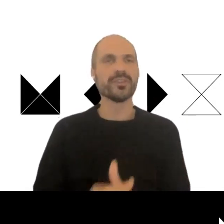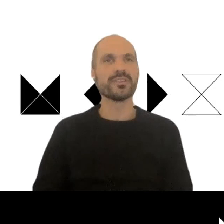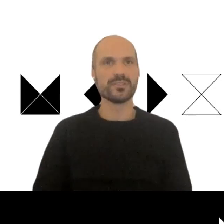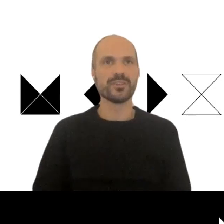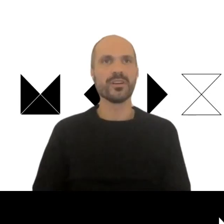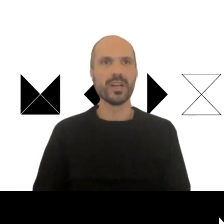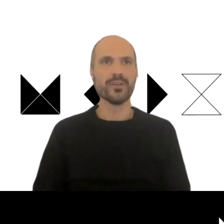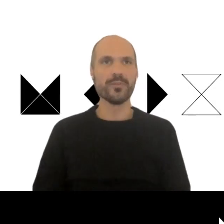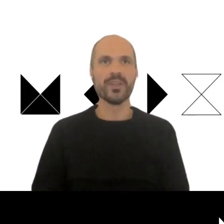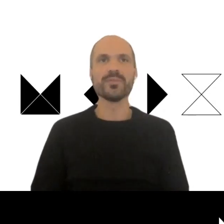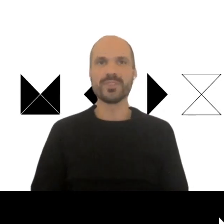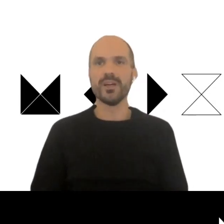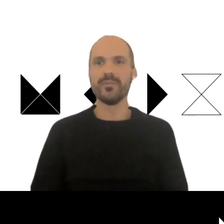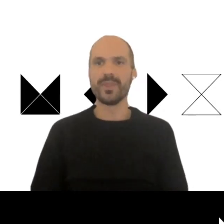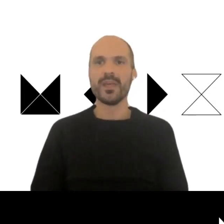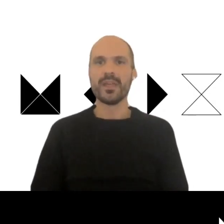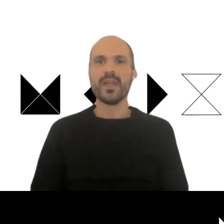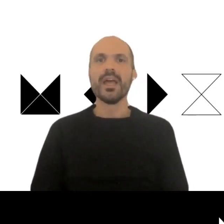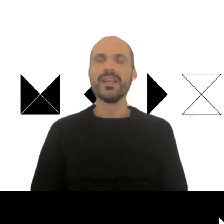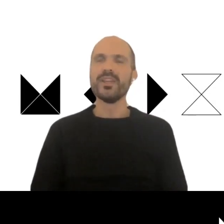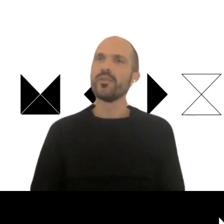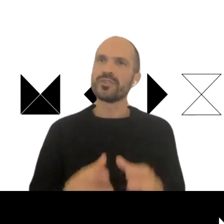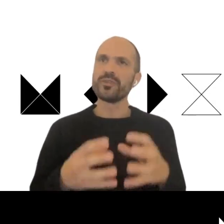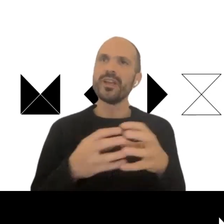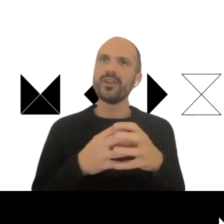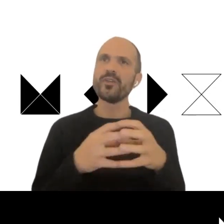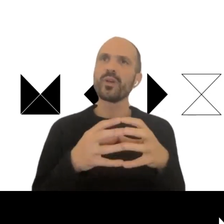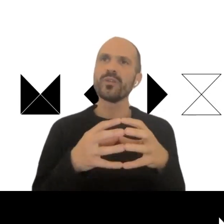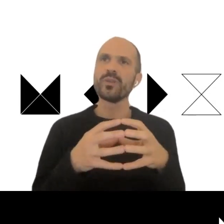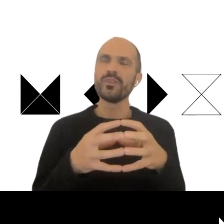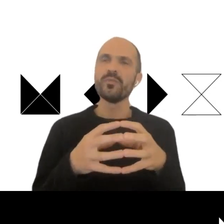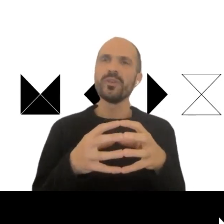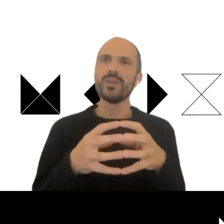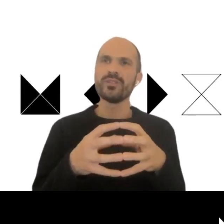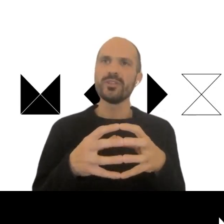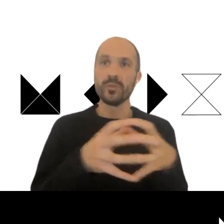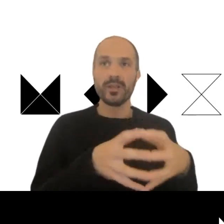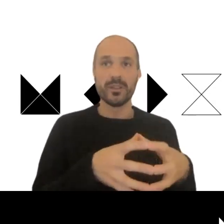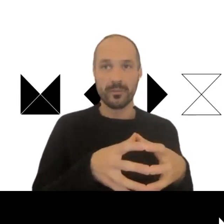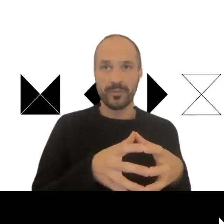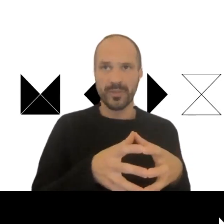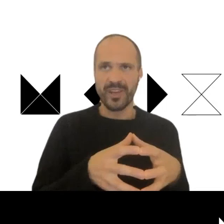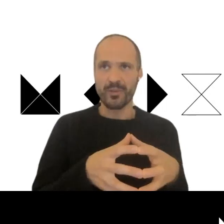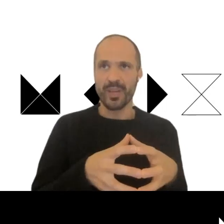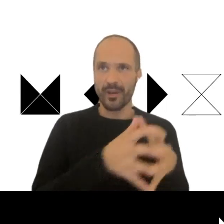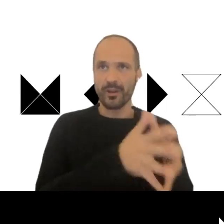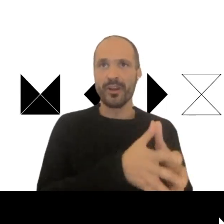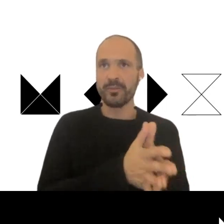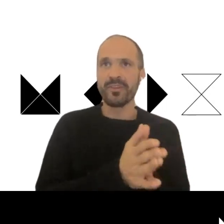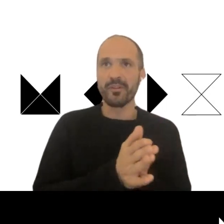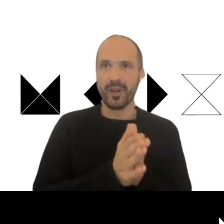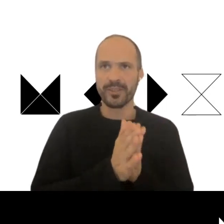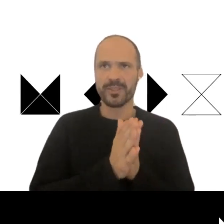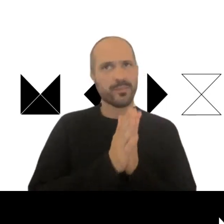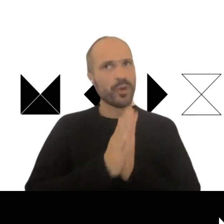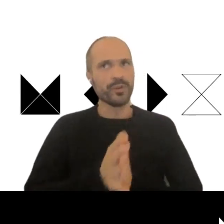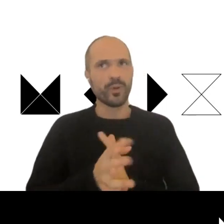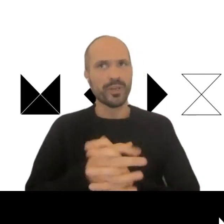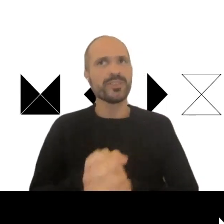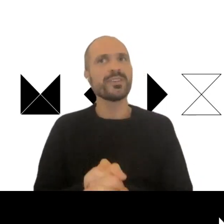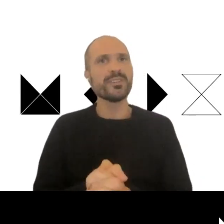rental units. These are condominiums. Yeah. And I know you worked with, you mentioned the fabricator, correct me if I'm wrong,